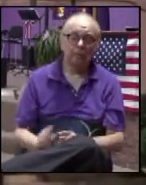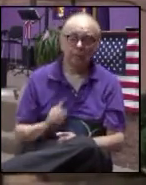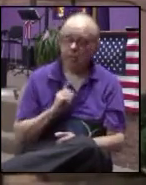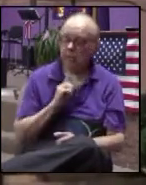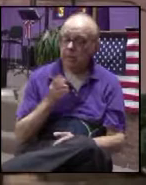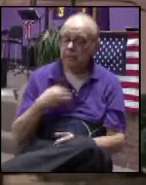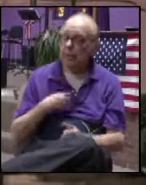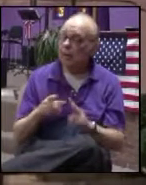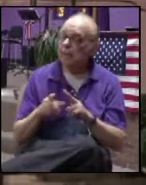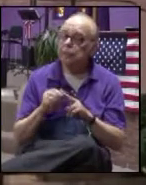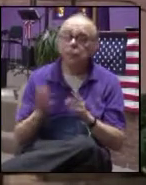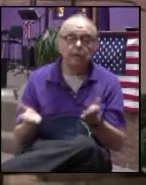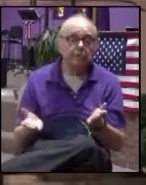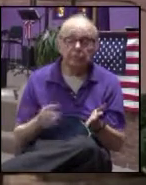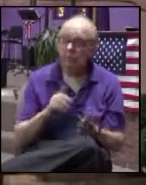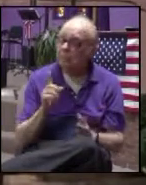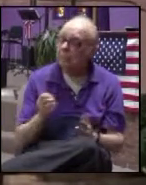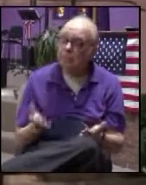optional?